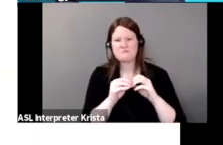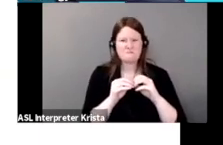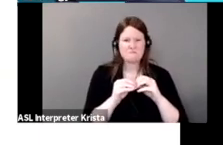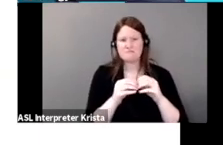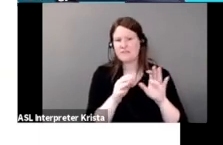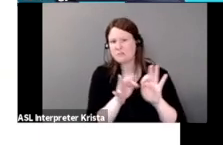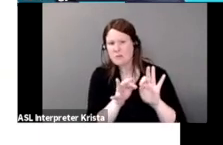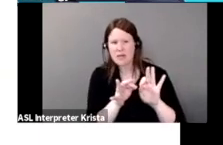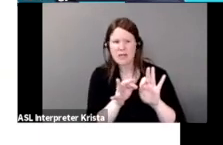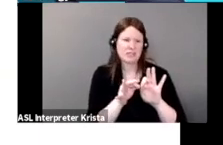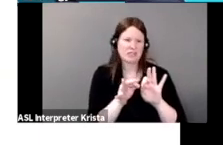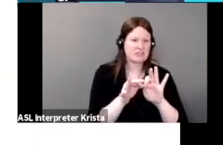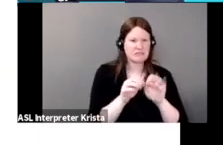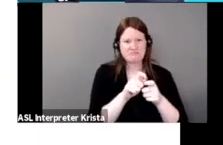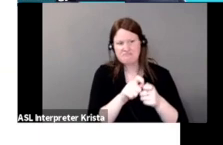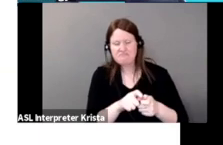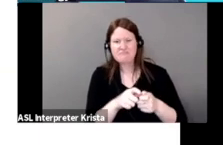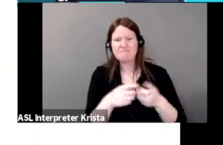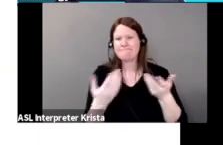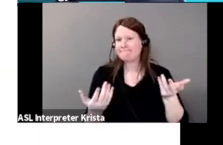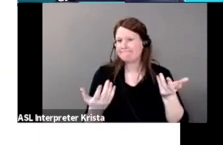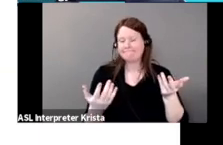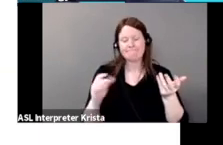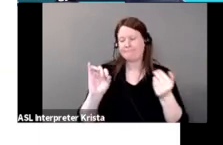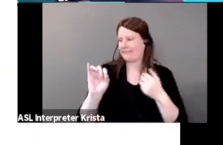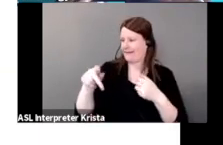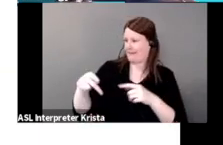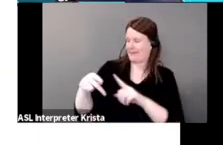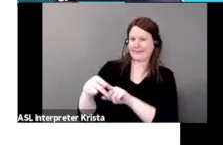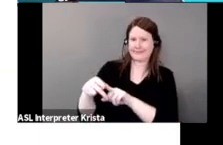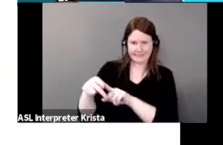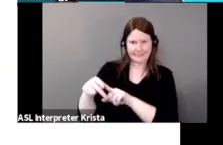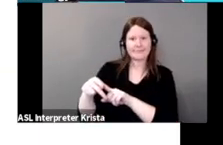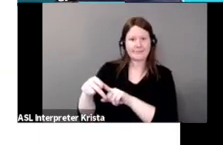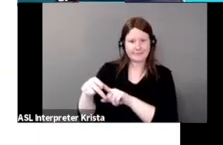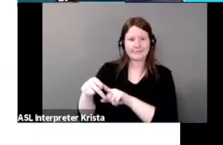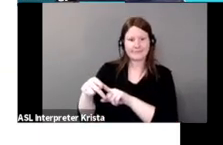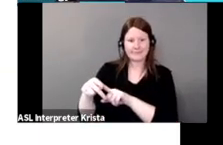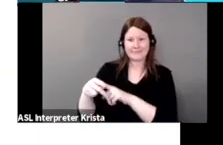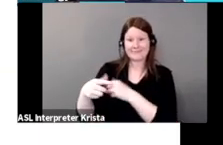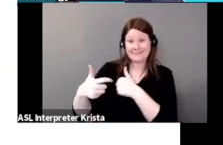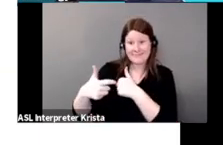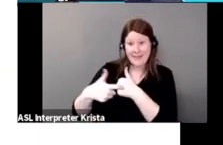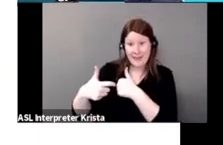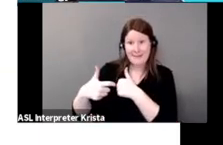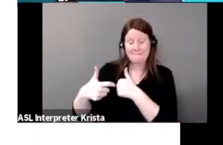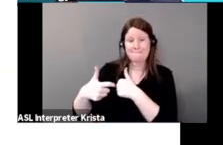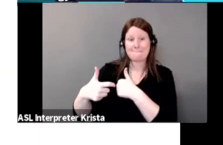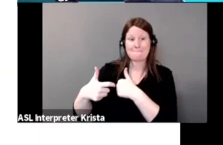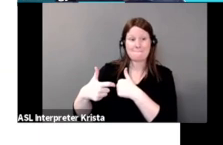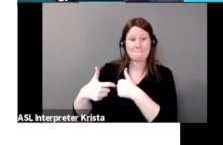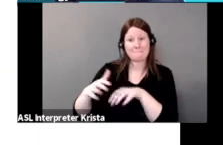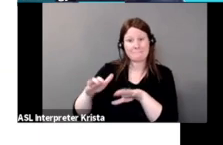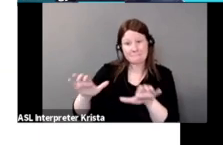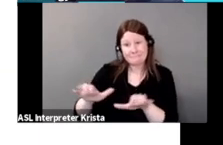is IP is one of those areas where the cost, the time and energy that goes into it can